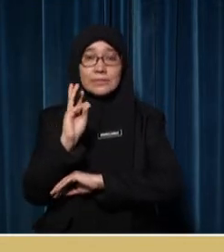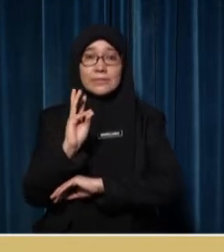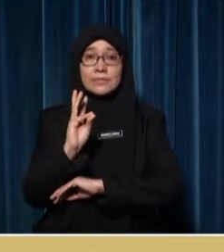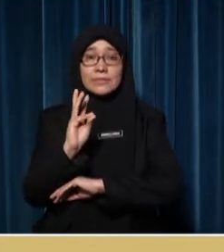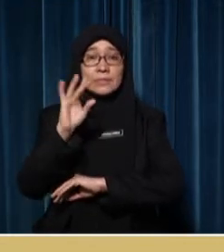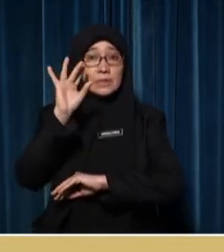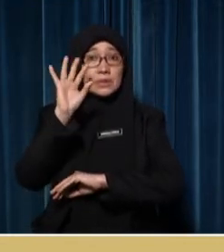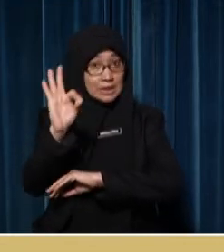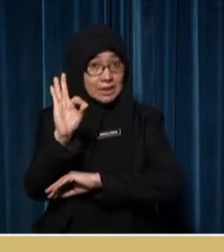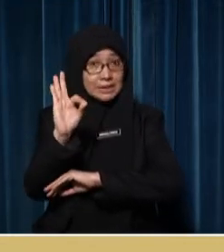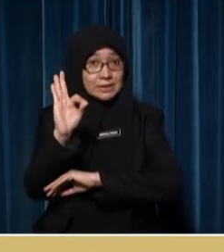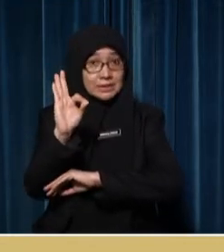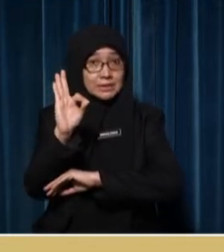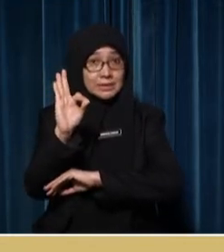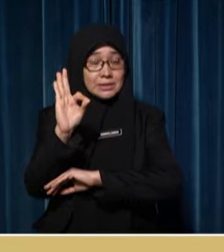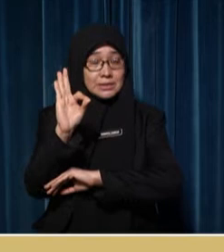9,